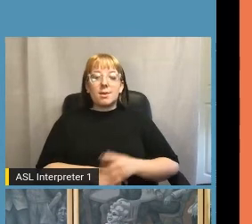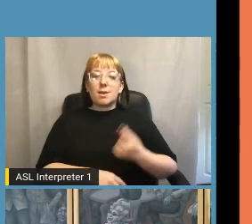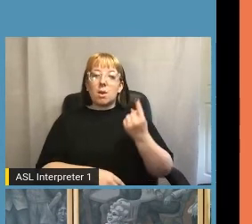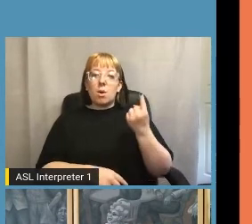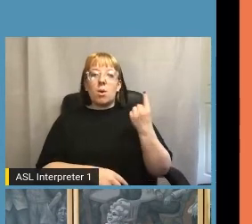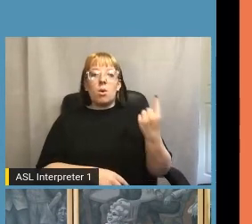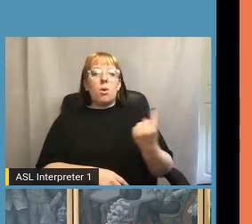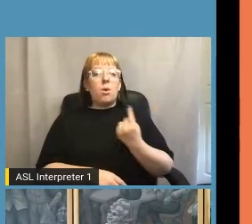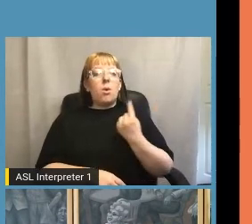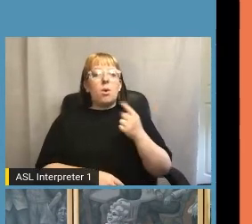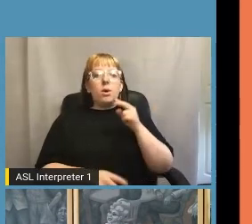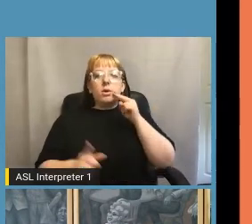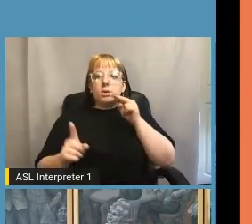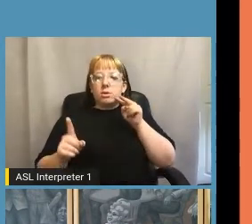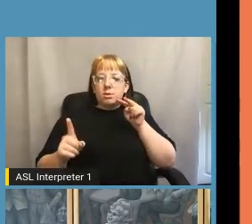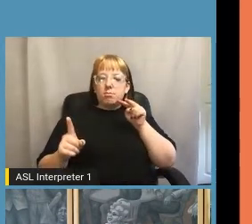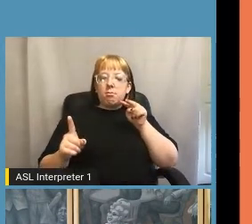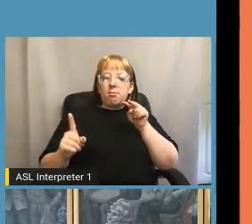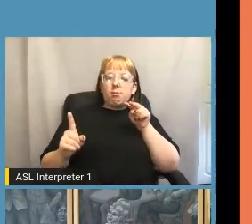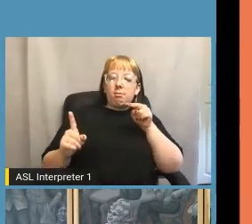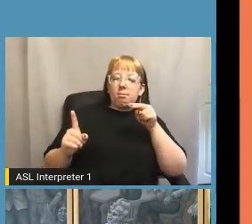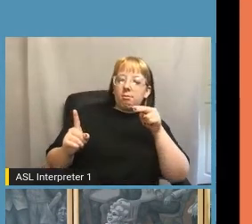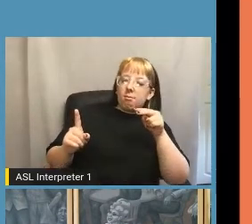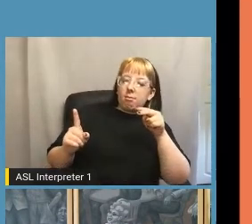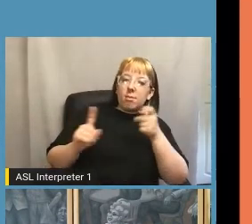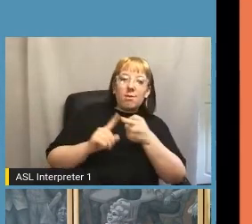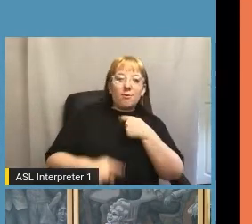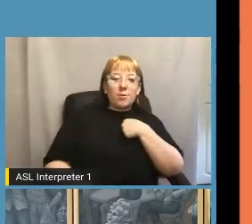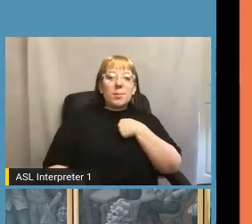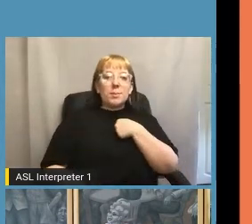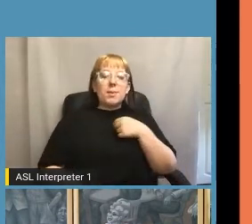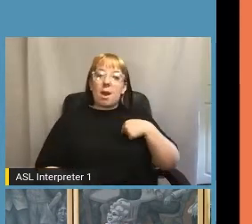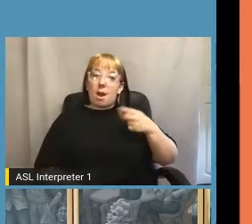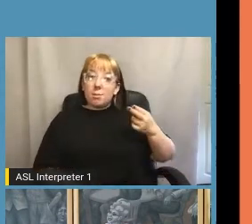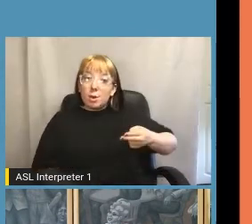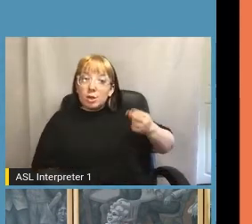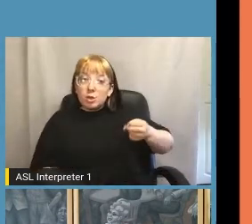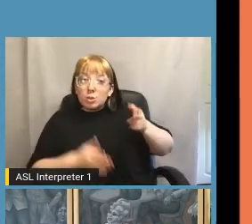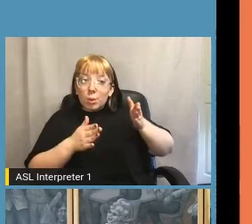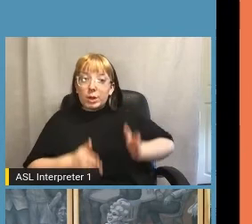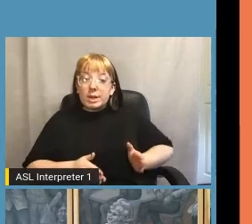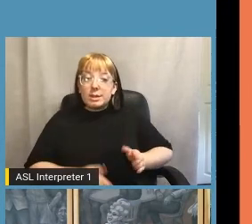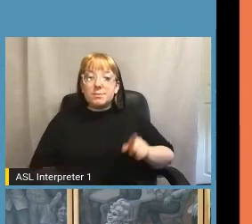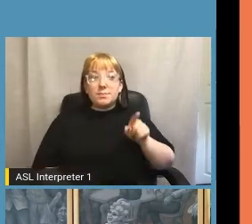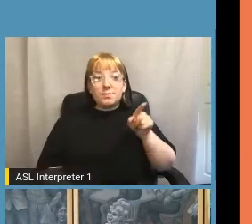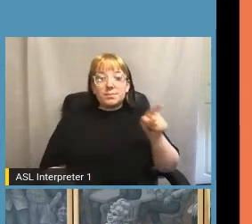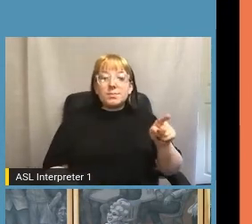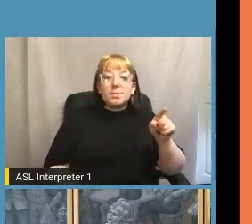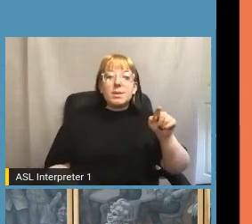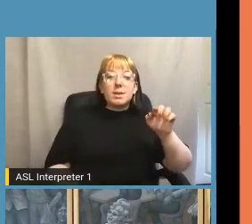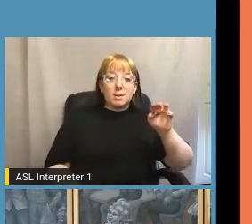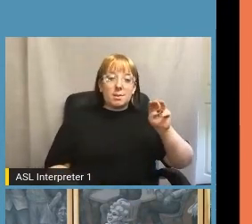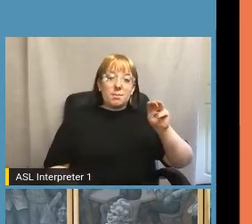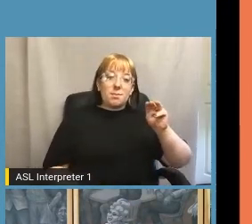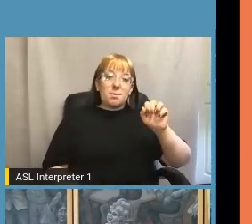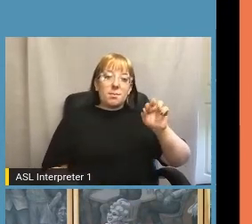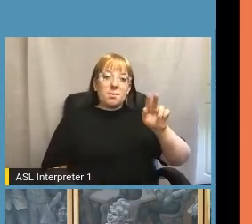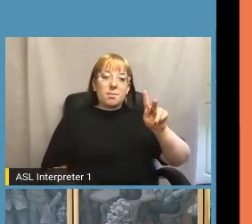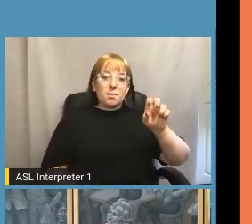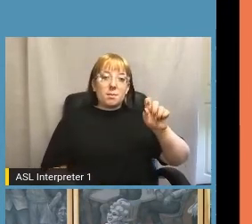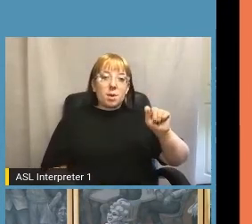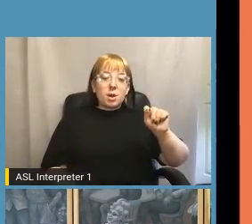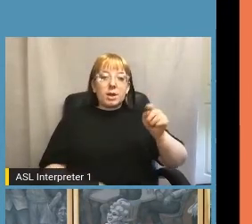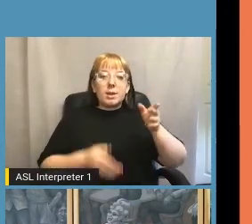always looks at things from a slightly different angle than I do. I'm an historian, and he is a marketing person and a humanities